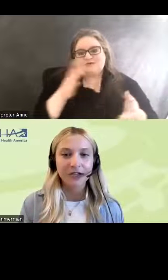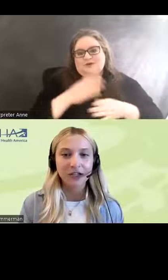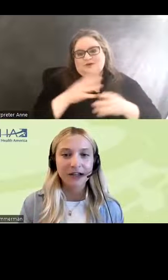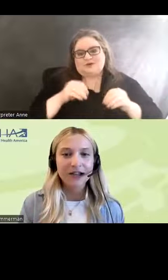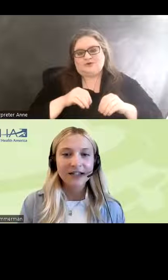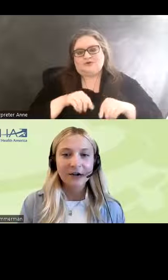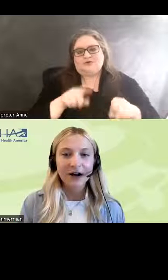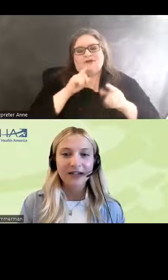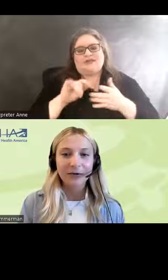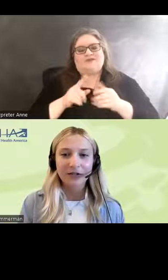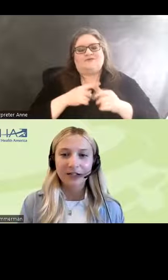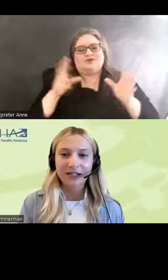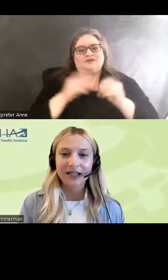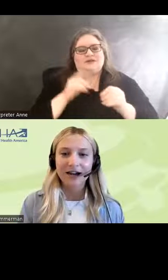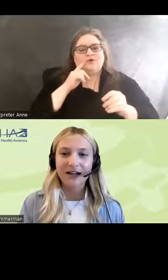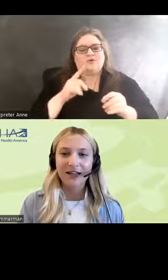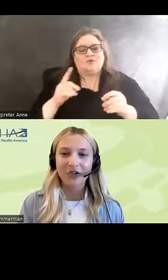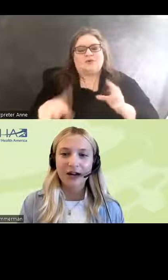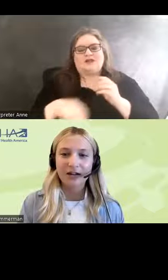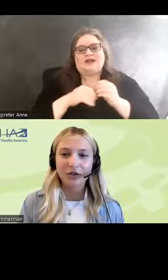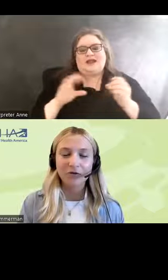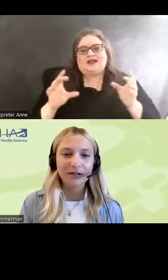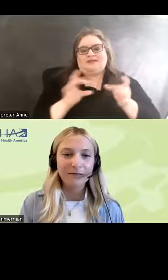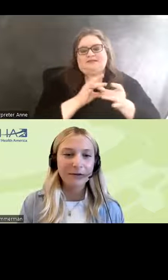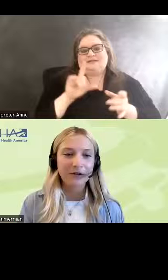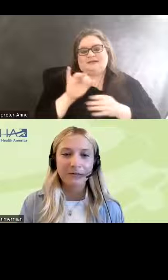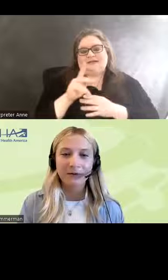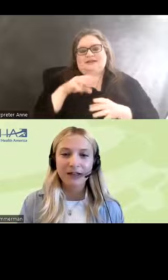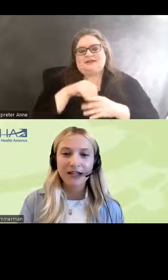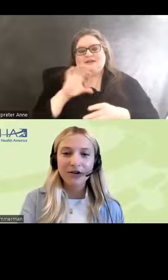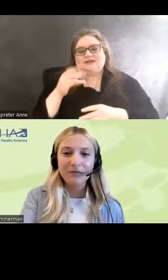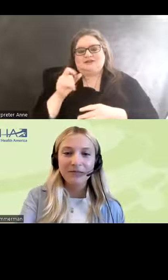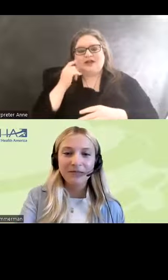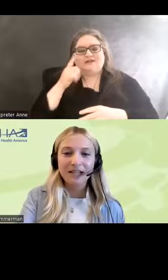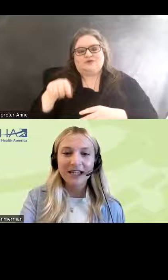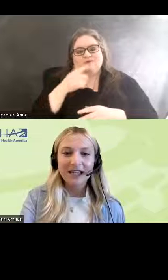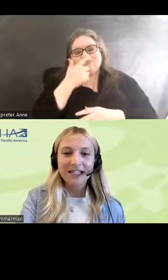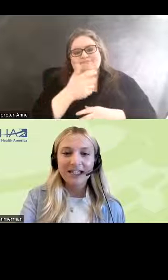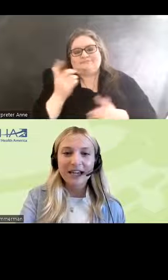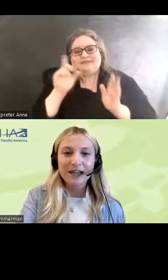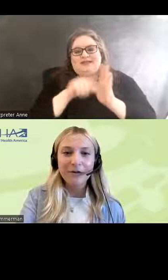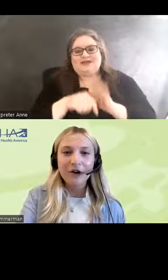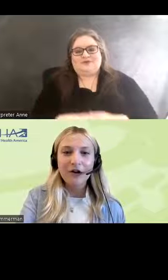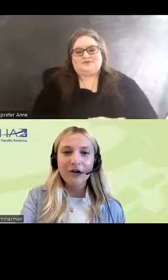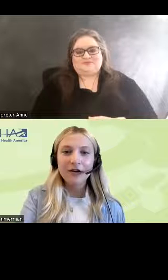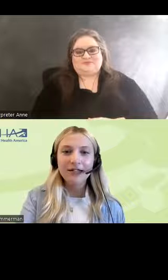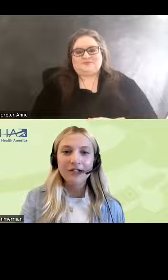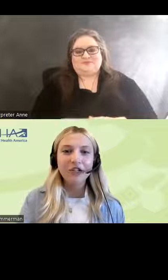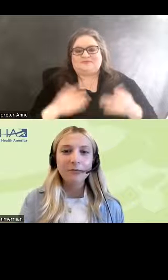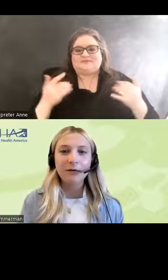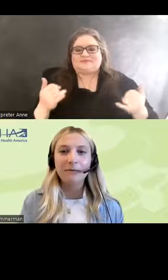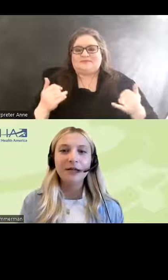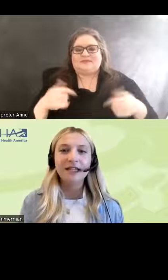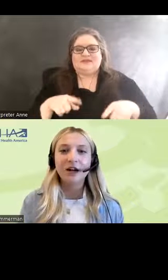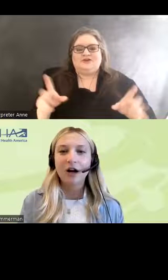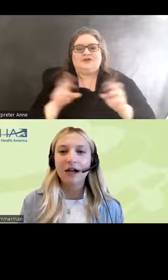first session. So I can put the link to that in the chat here shortly for your viewing later. Today, for our session,